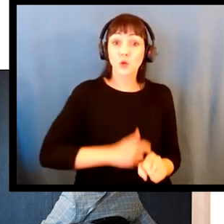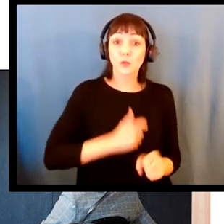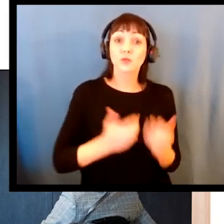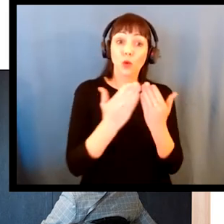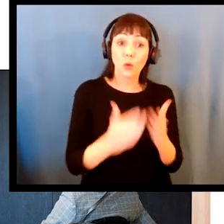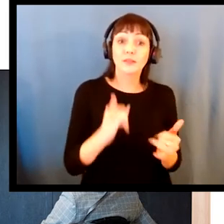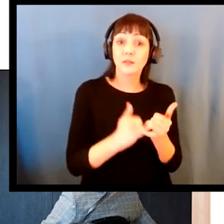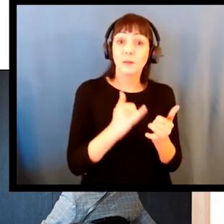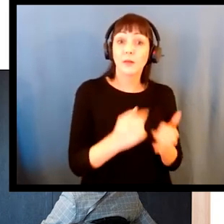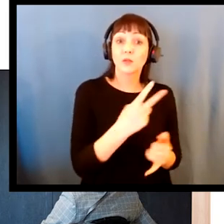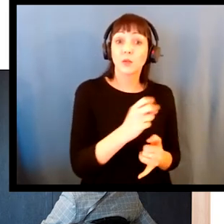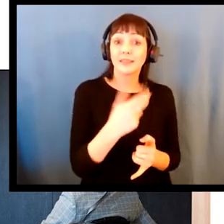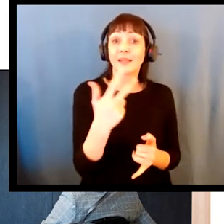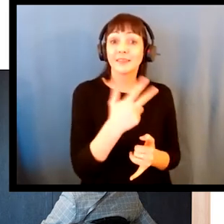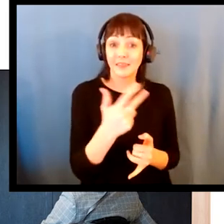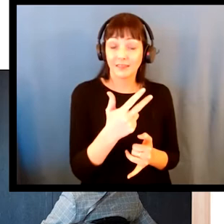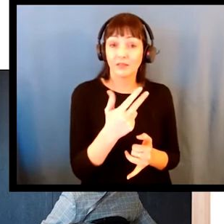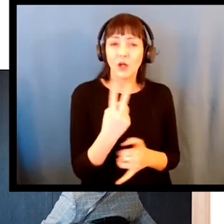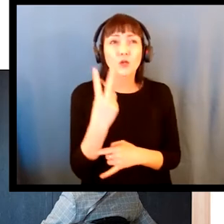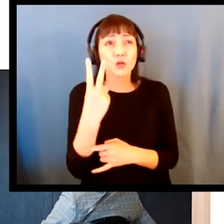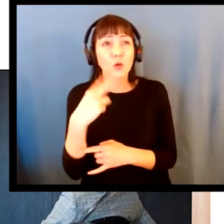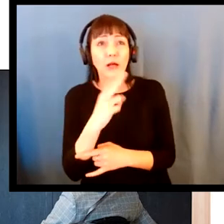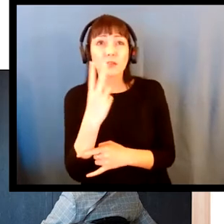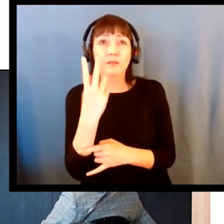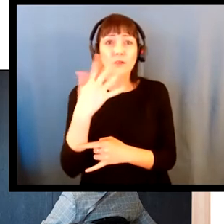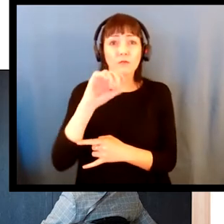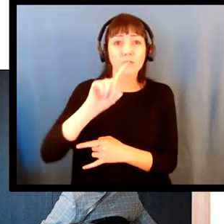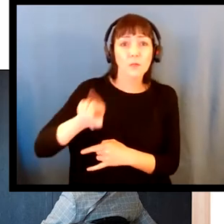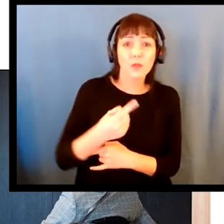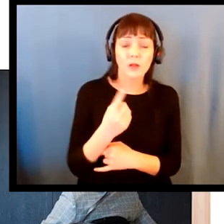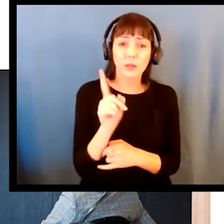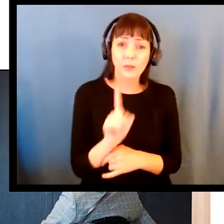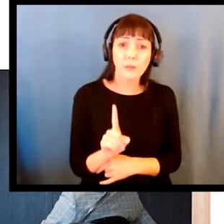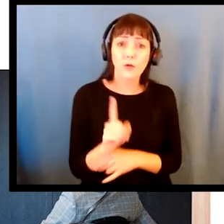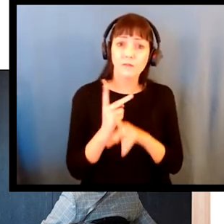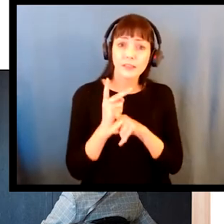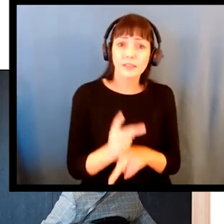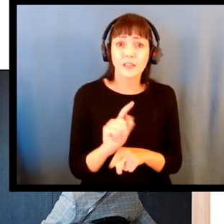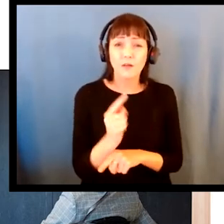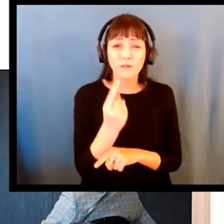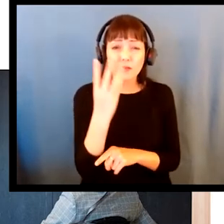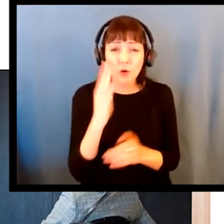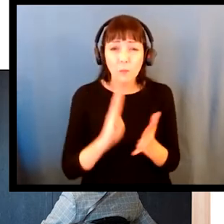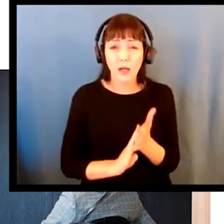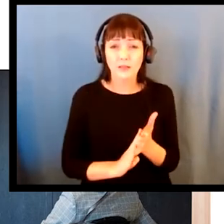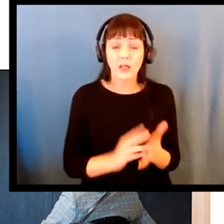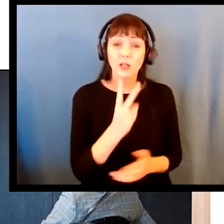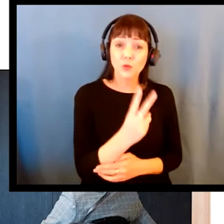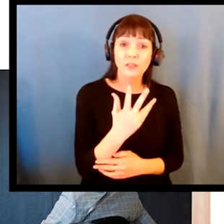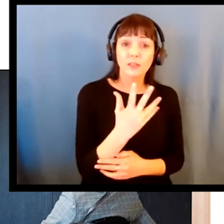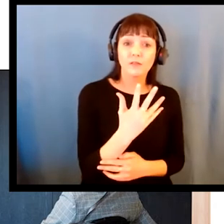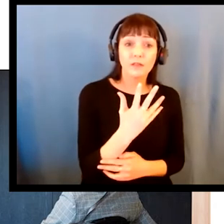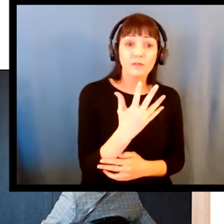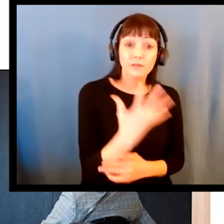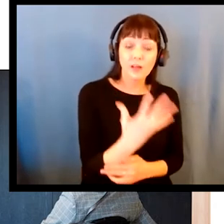first 4 months was visited by over 250,000 people, 25% more visits year on year than its predecessor, the